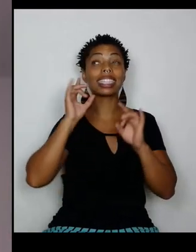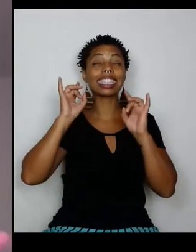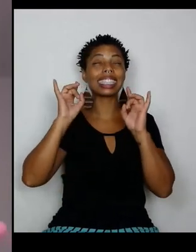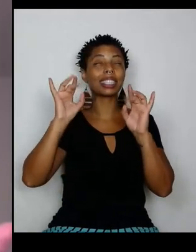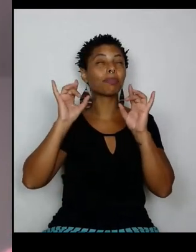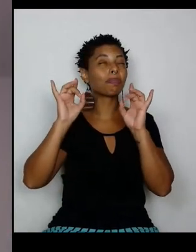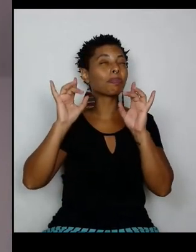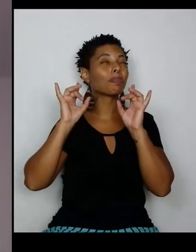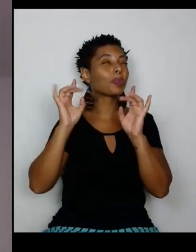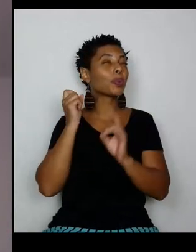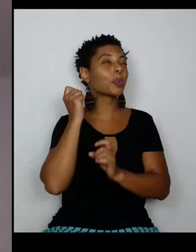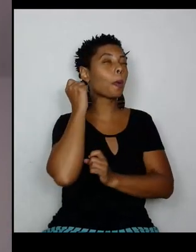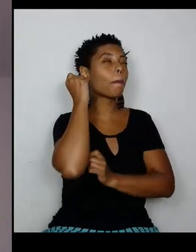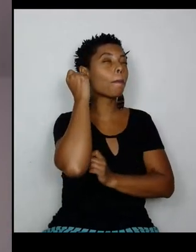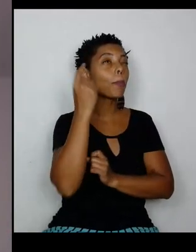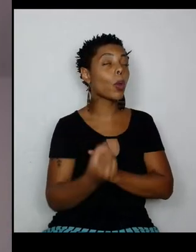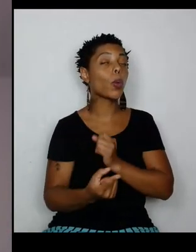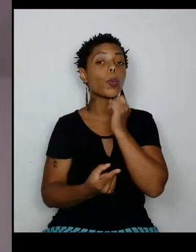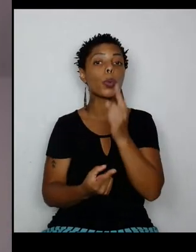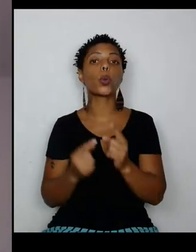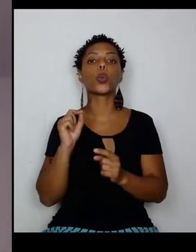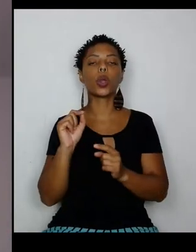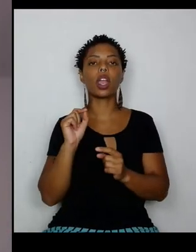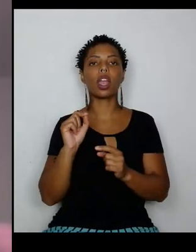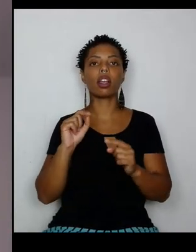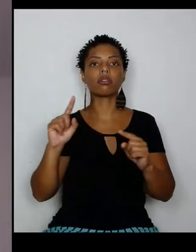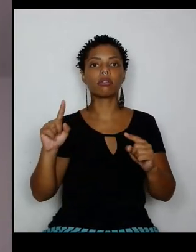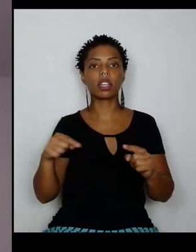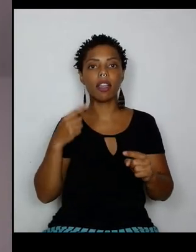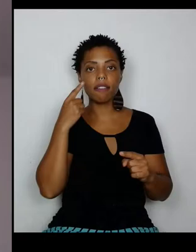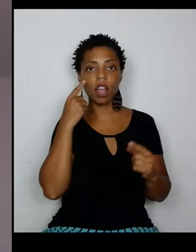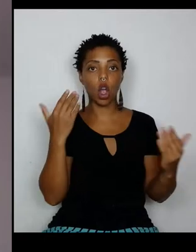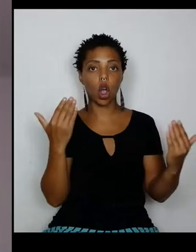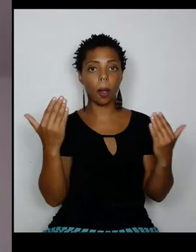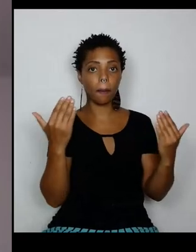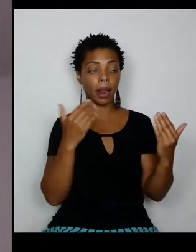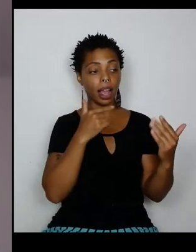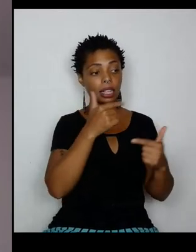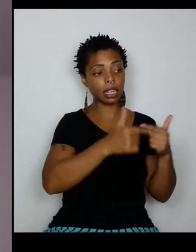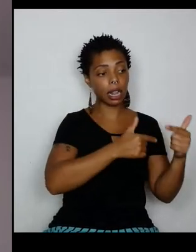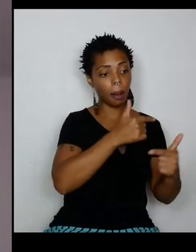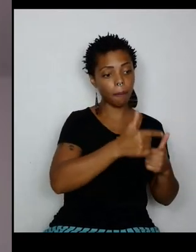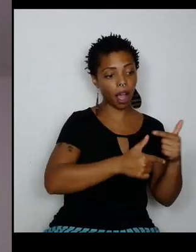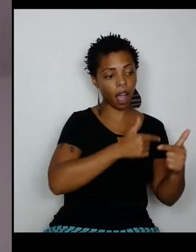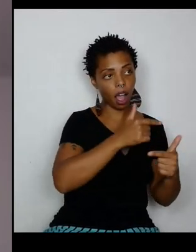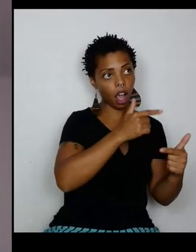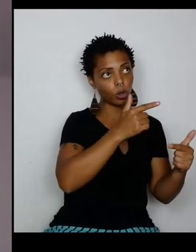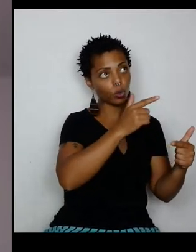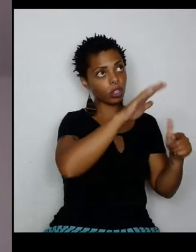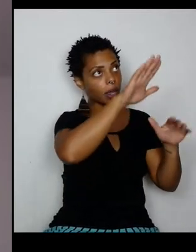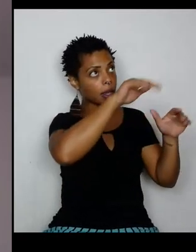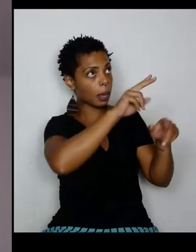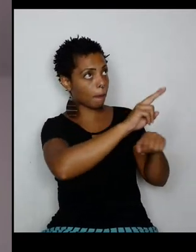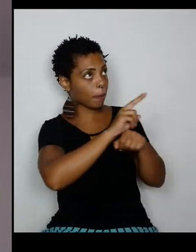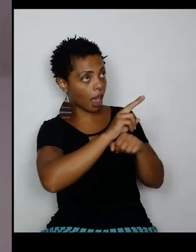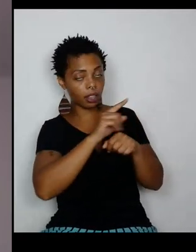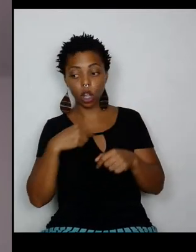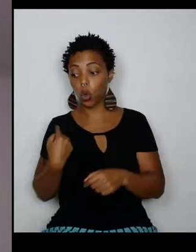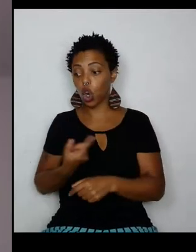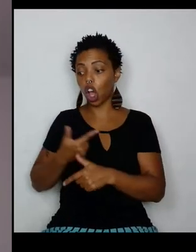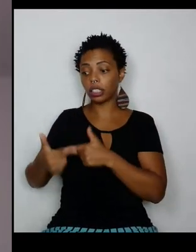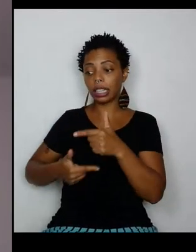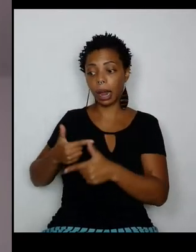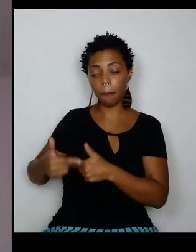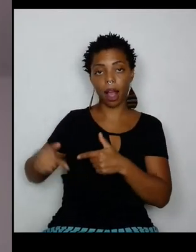rare opportunity we have here a rare opportunity of comparing different artwork with the